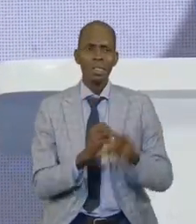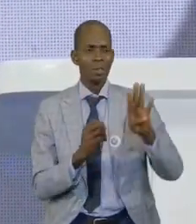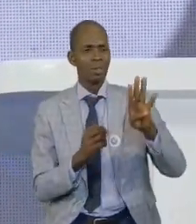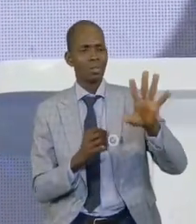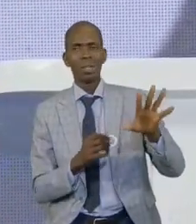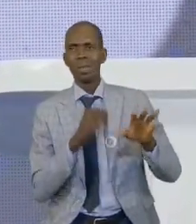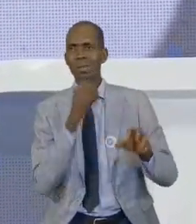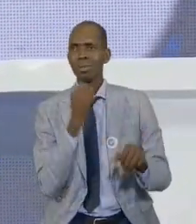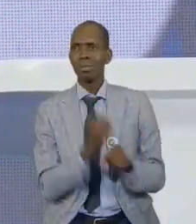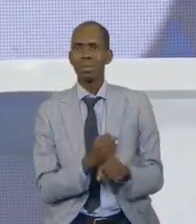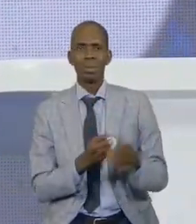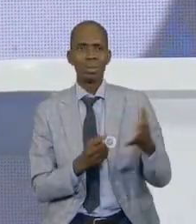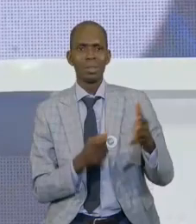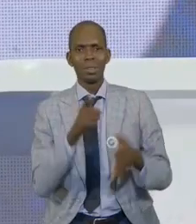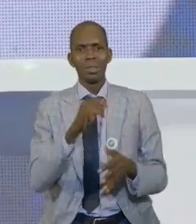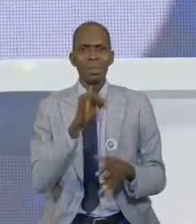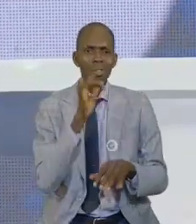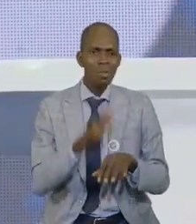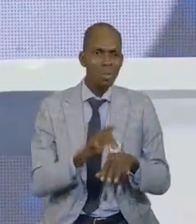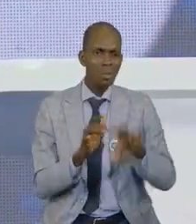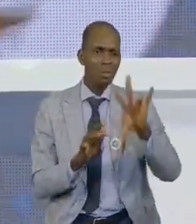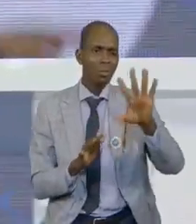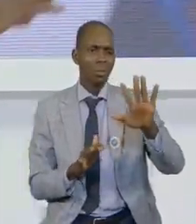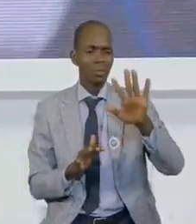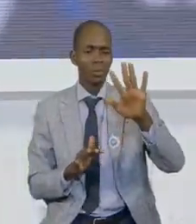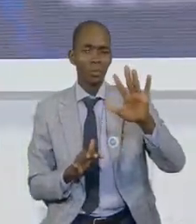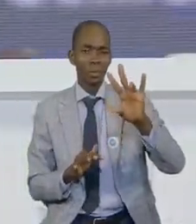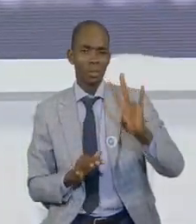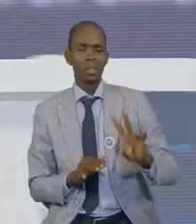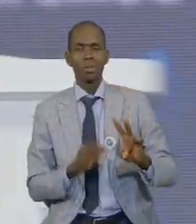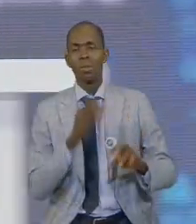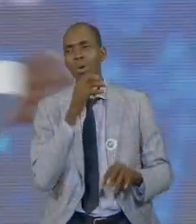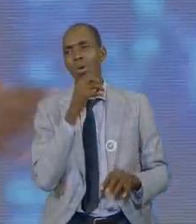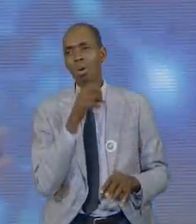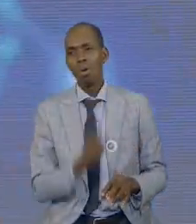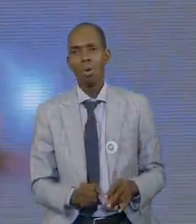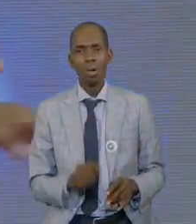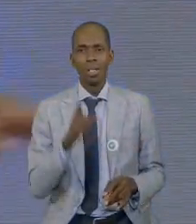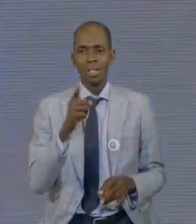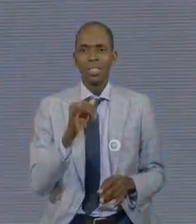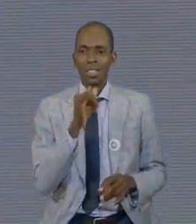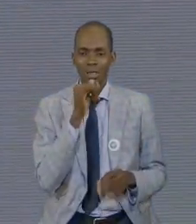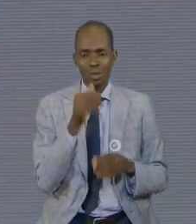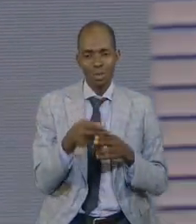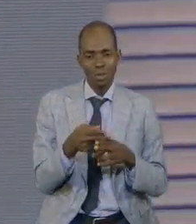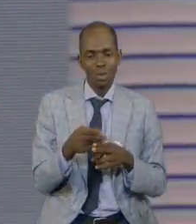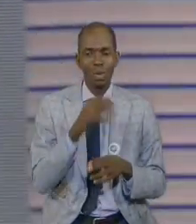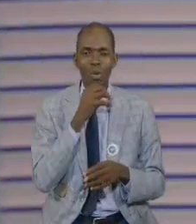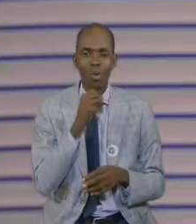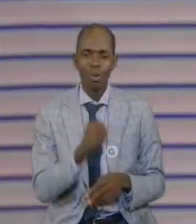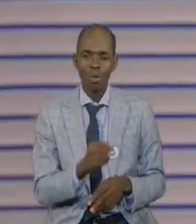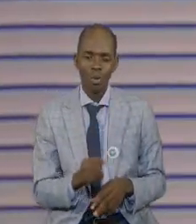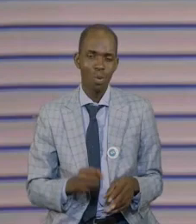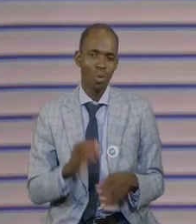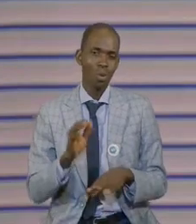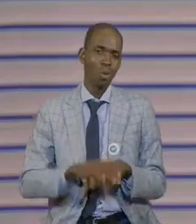it's already 57. and already all the ages coming upon Him upon her